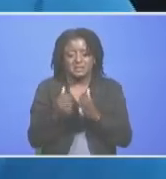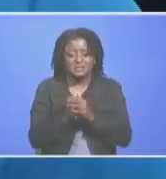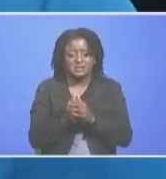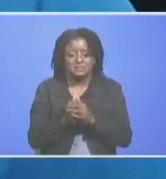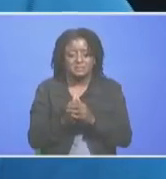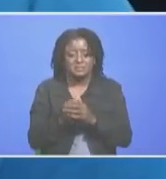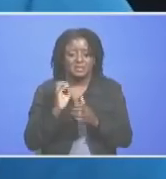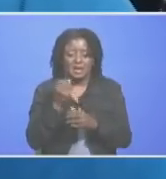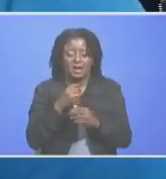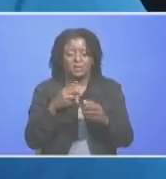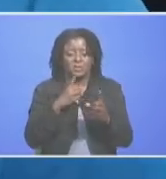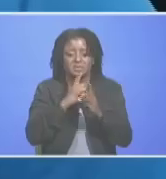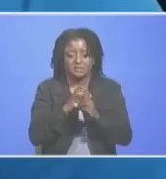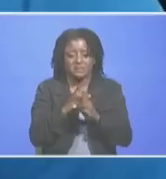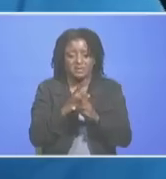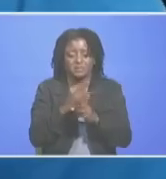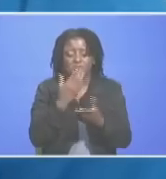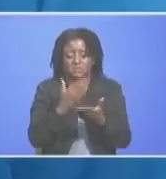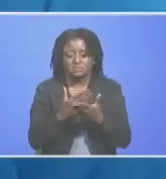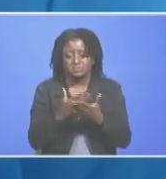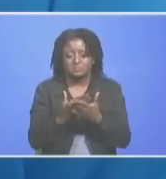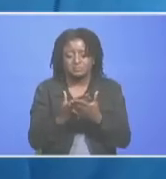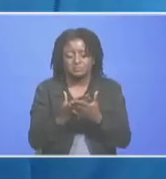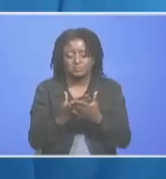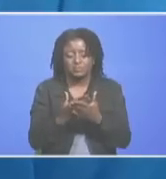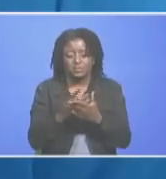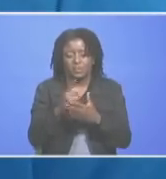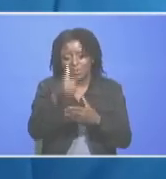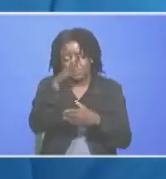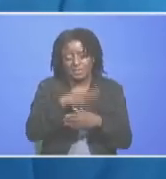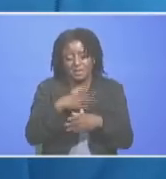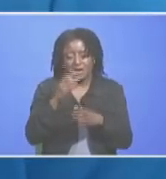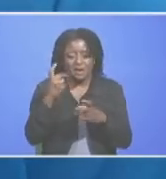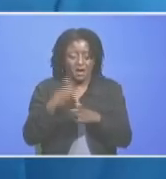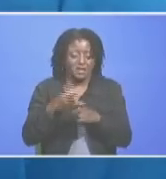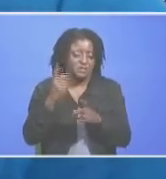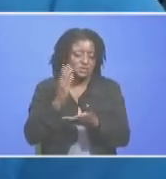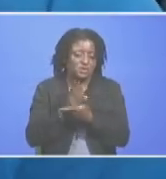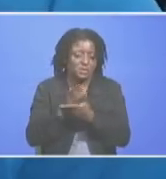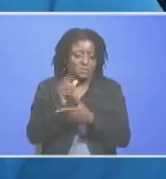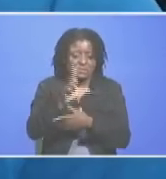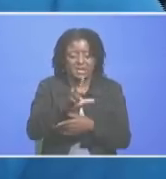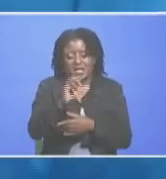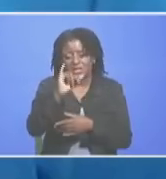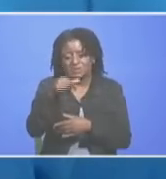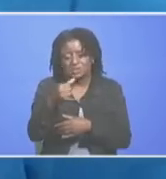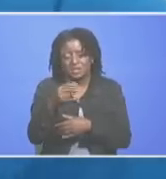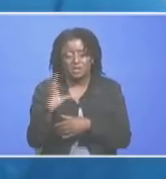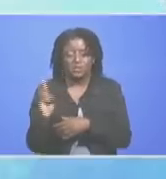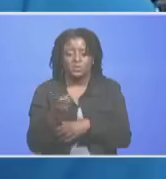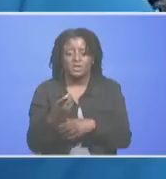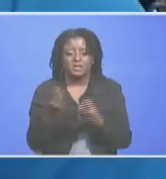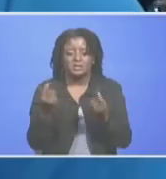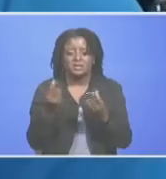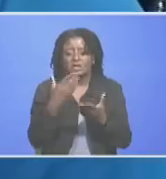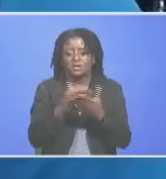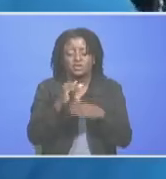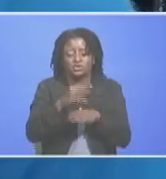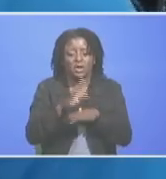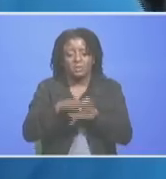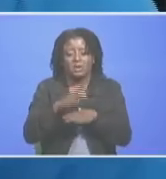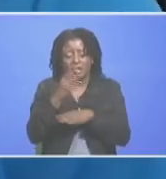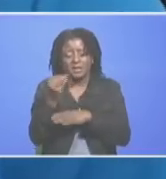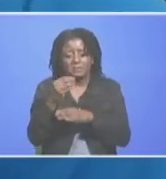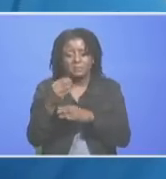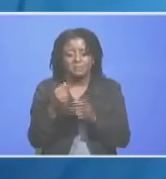Our defense is on key. One of the guys that is very hard to stop is LJ. And we did a good job on him today. We even got him to follow. I give praises to my